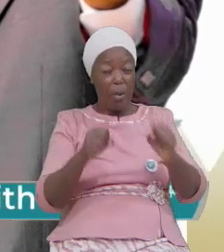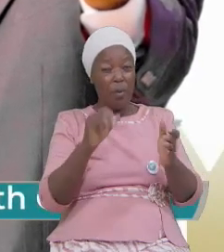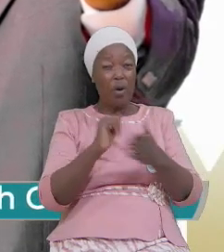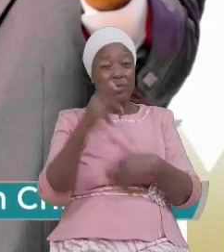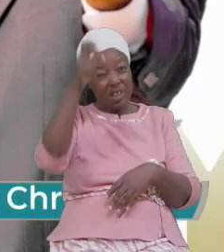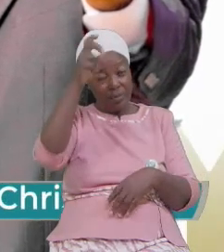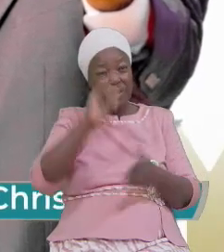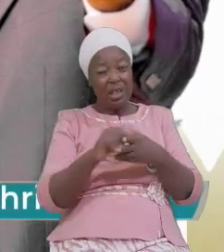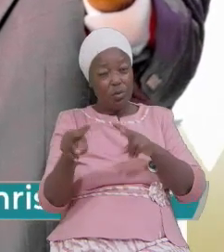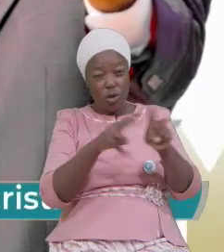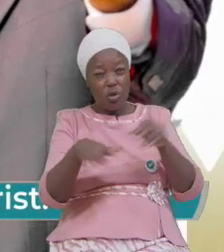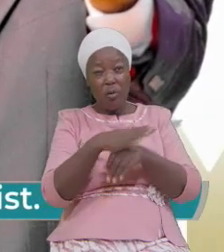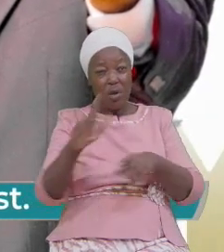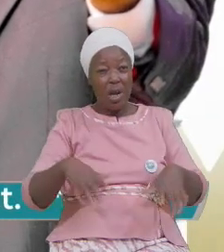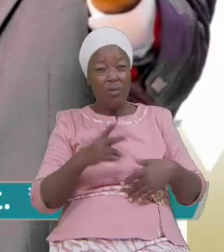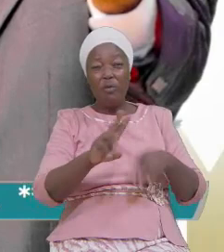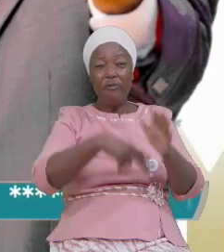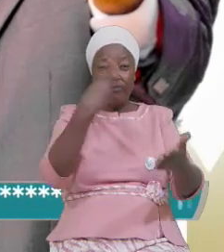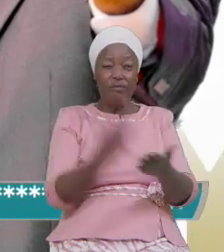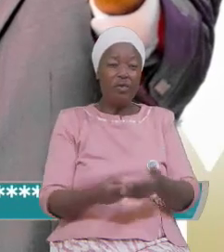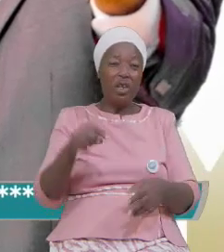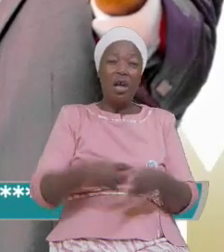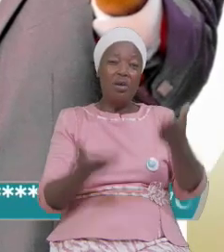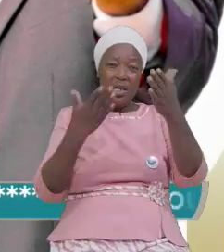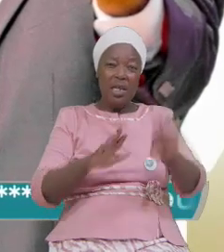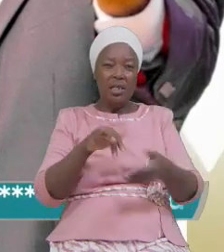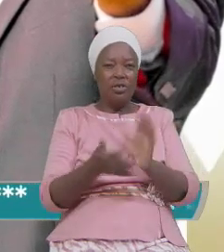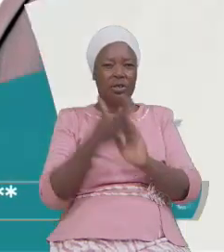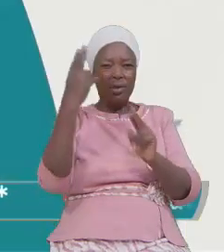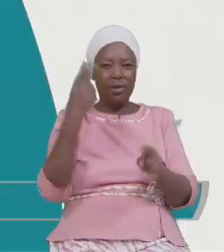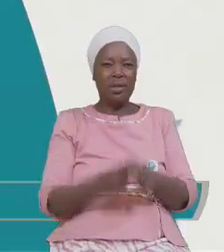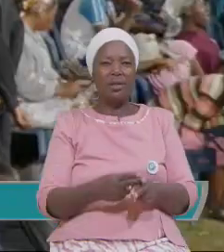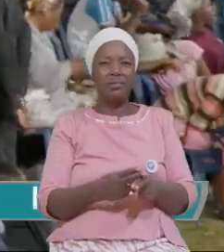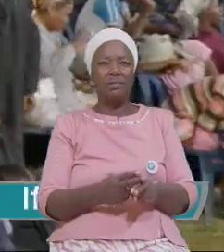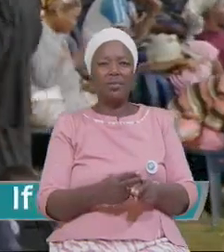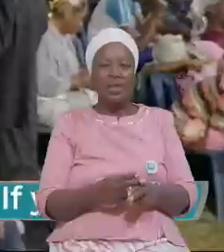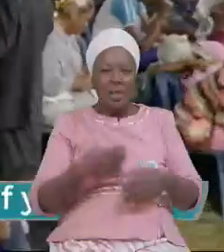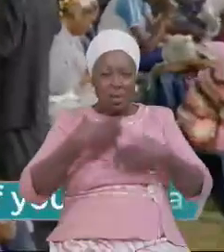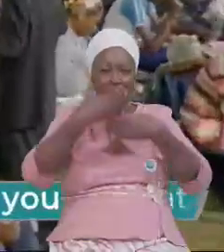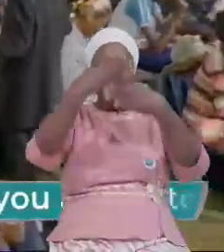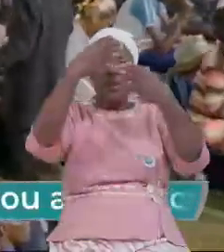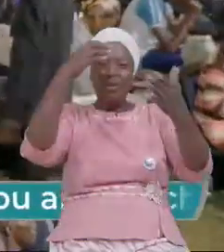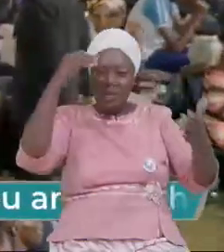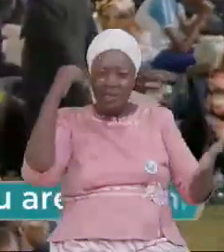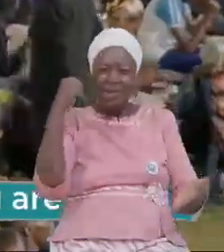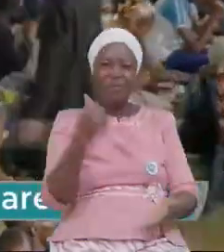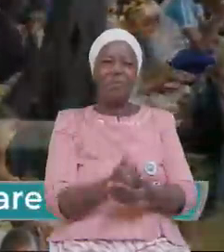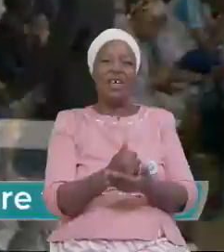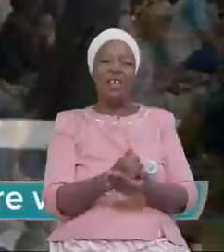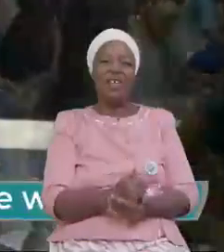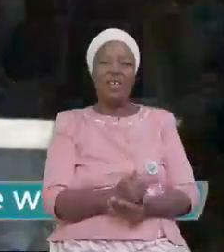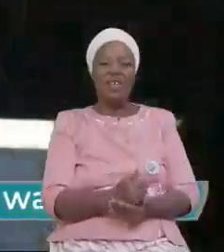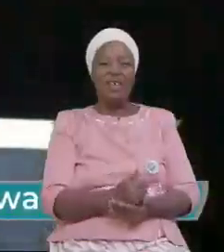progress will fall down dead in Jesus' name. Give me good amen. Amen. We are waiting for